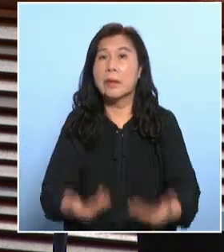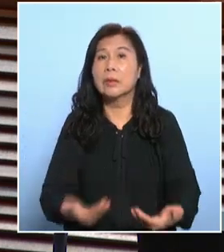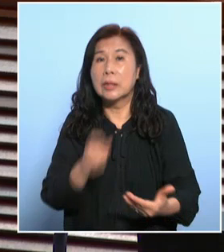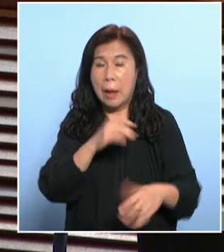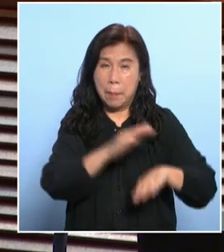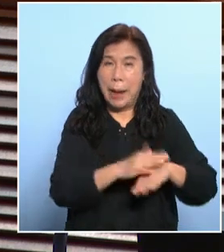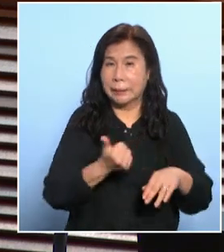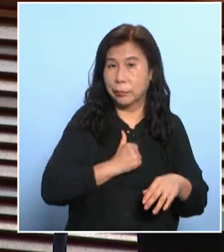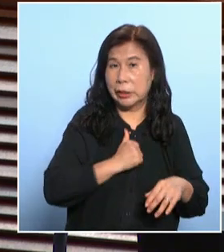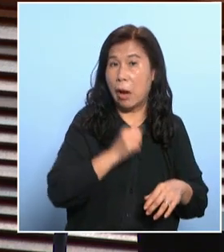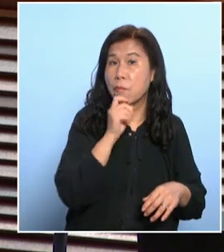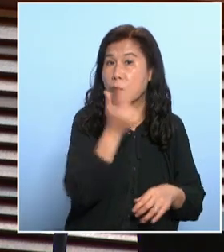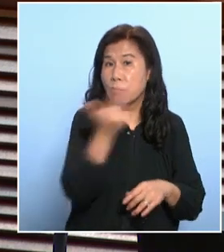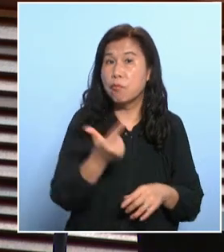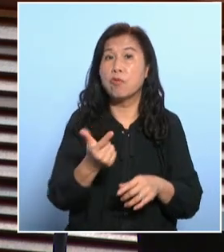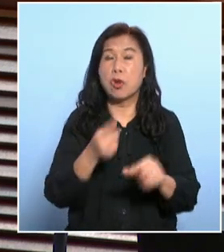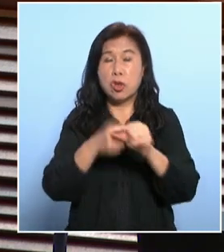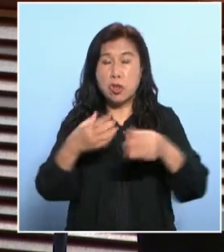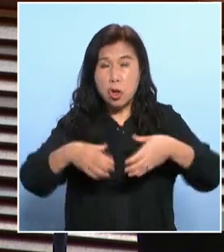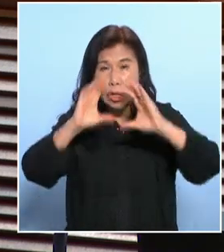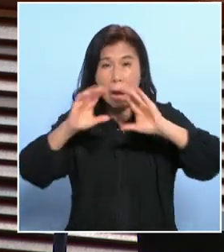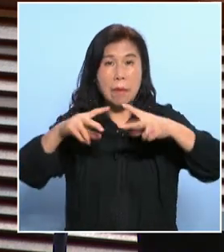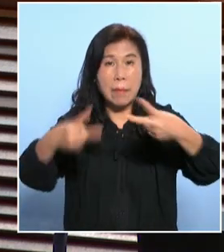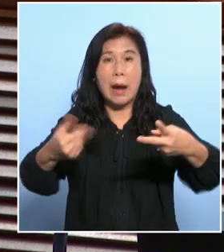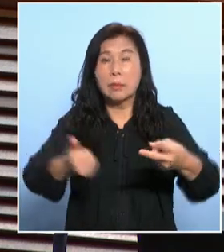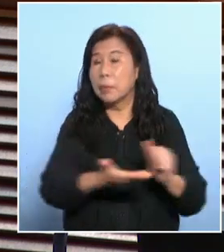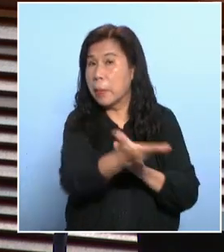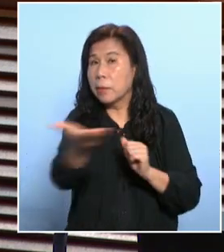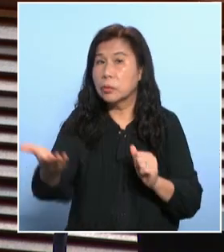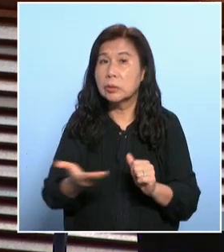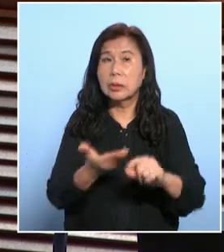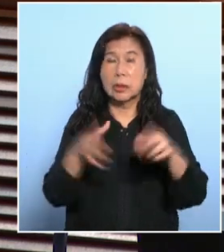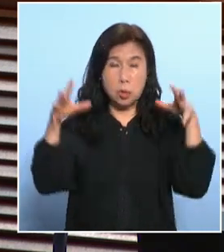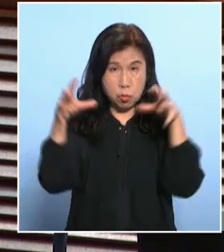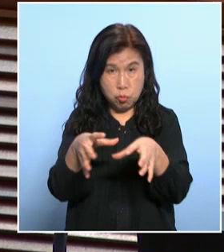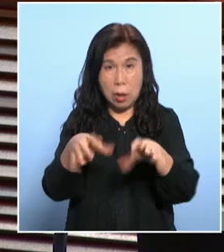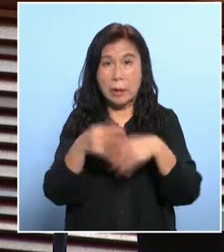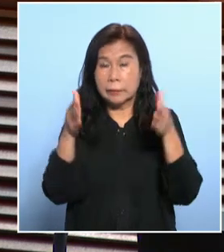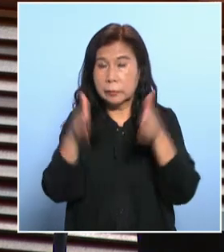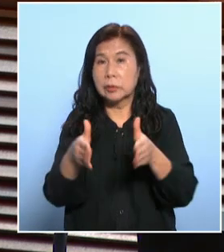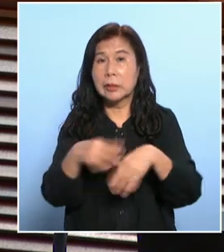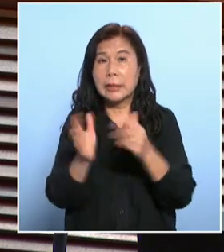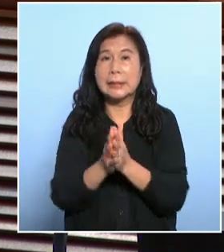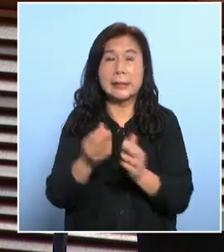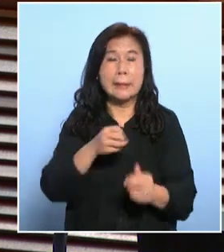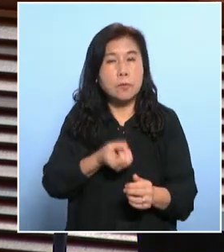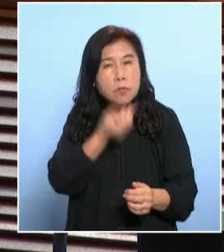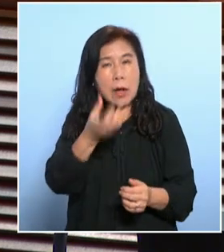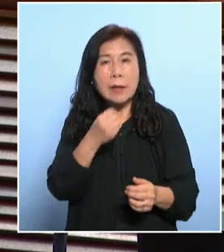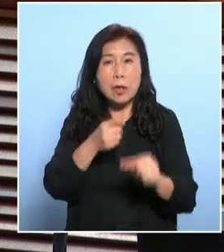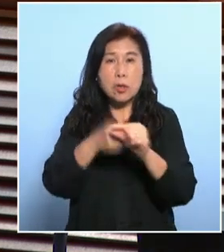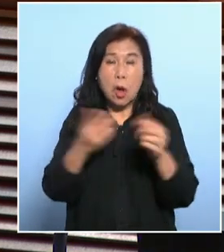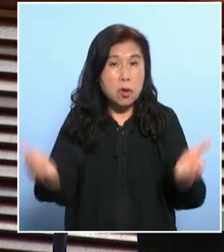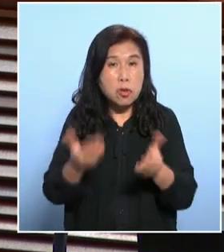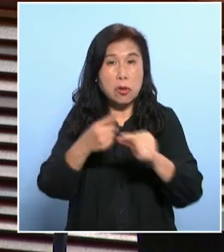Chinese medicine. I hope that in this legislative session we can have enough time for us to discuss about